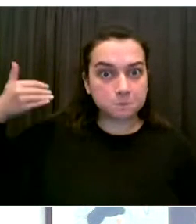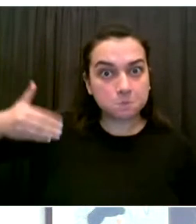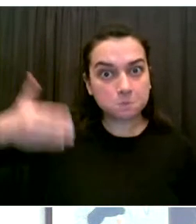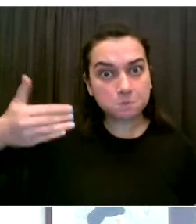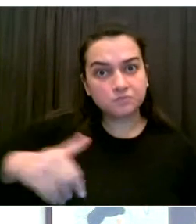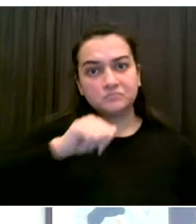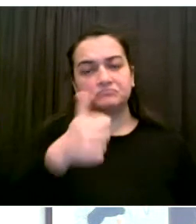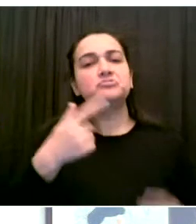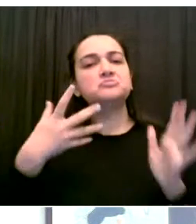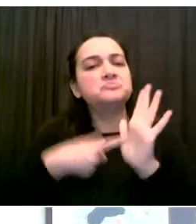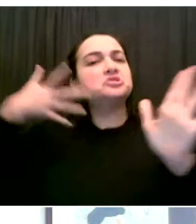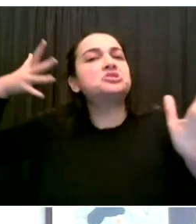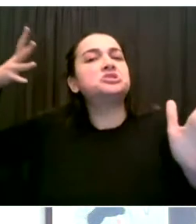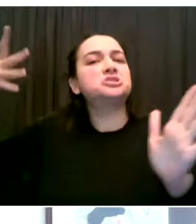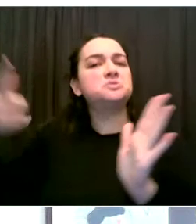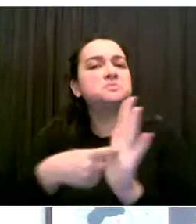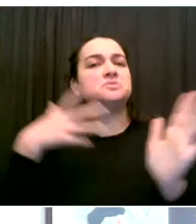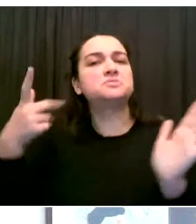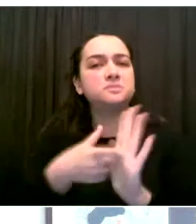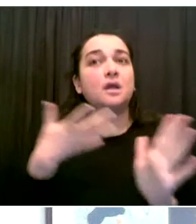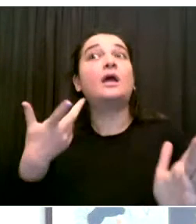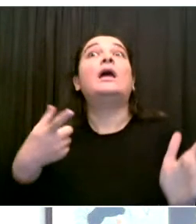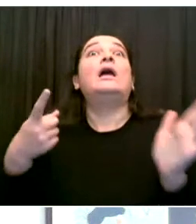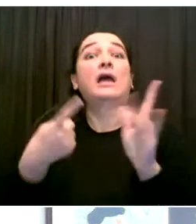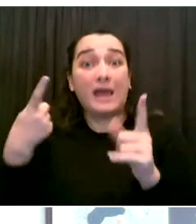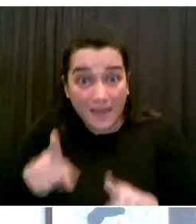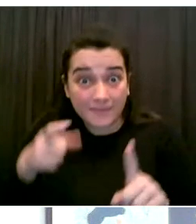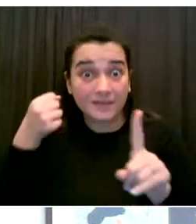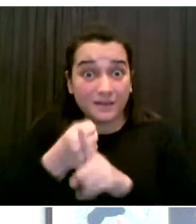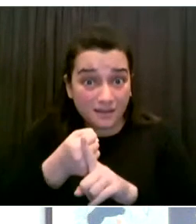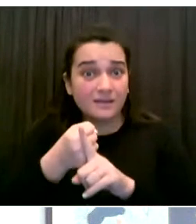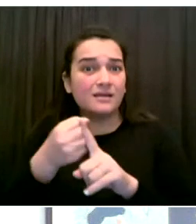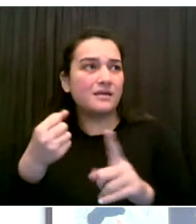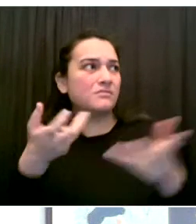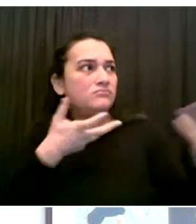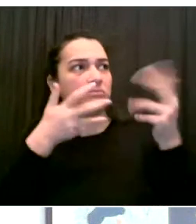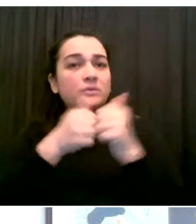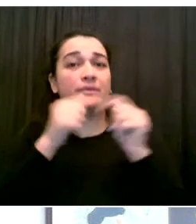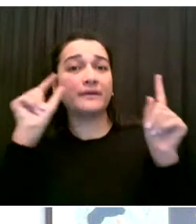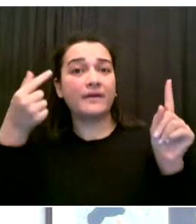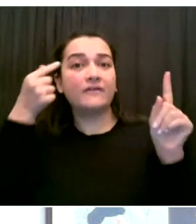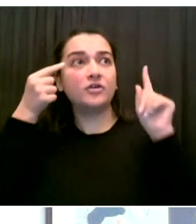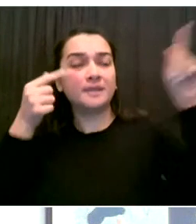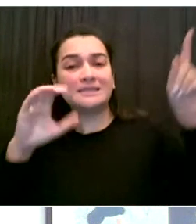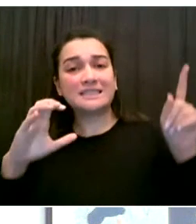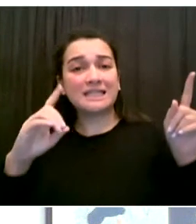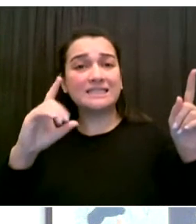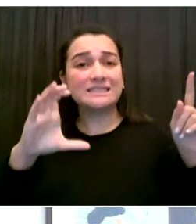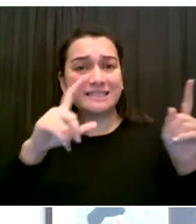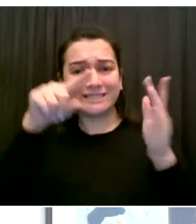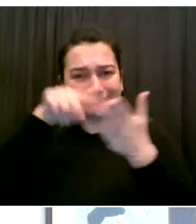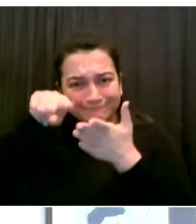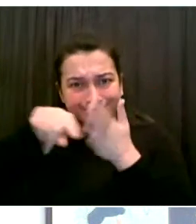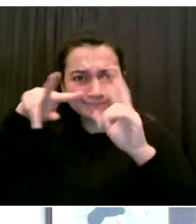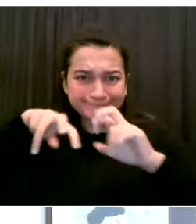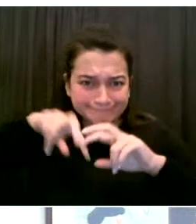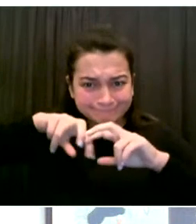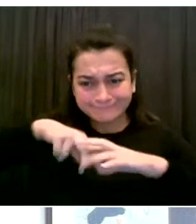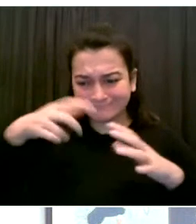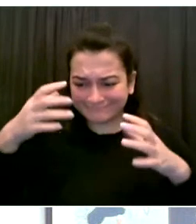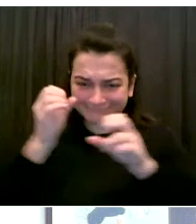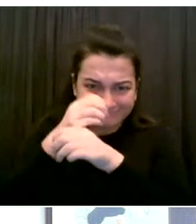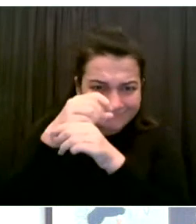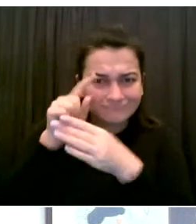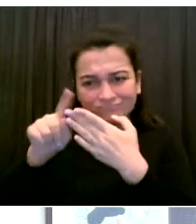proceeding out of an abundance of caution to pause the administration as we've described. This